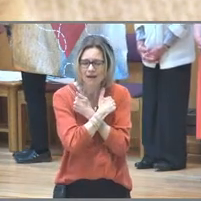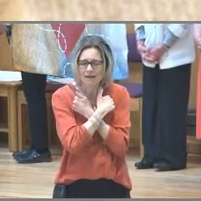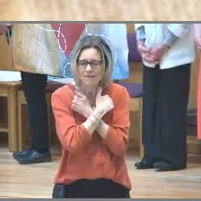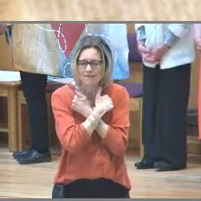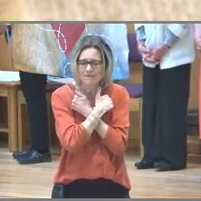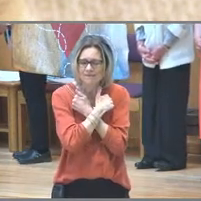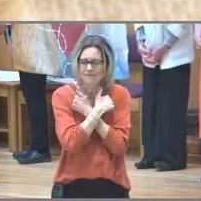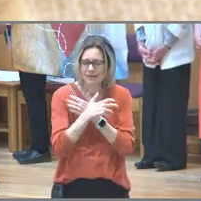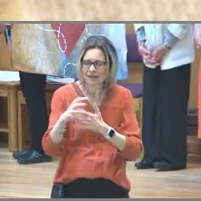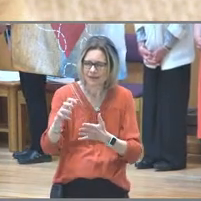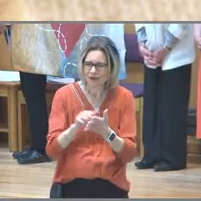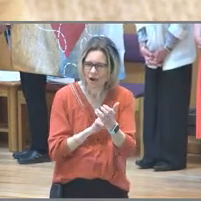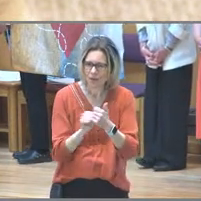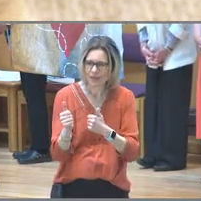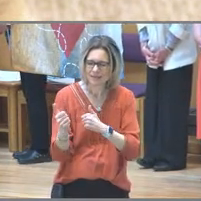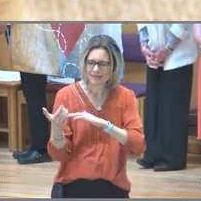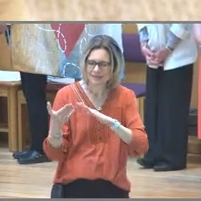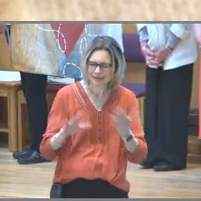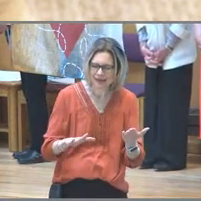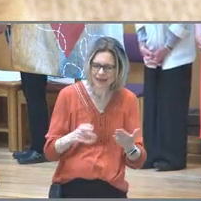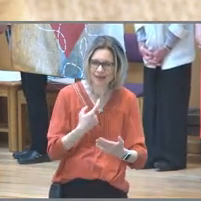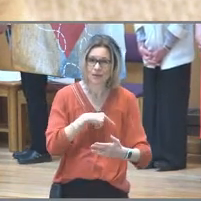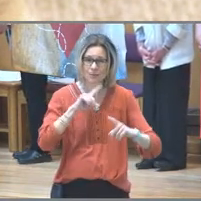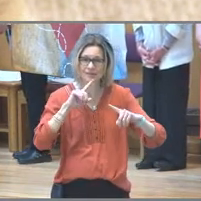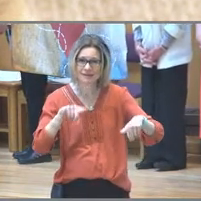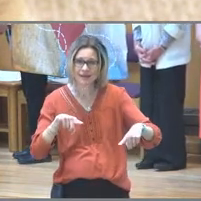conquers death. And we say,